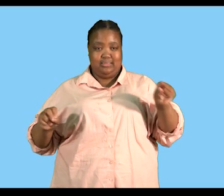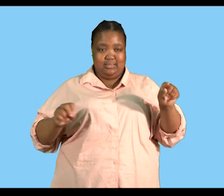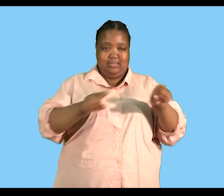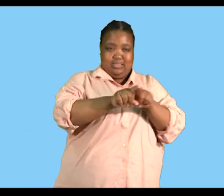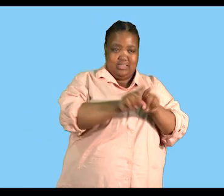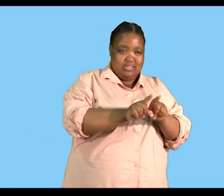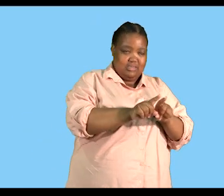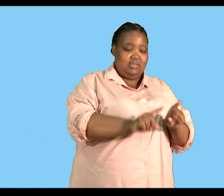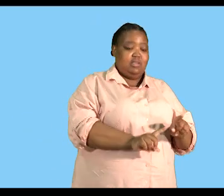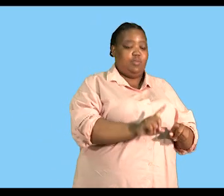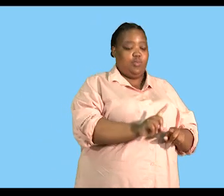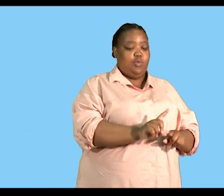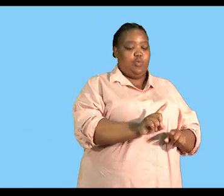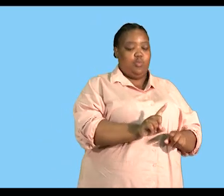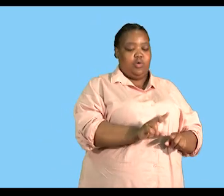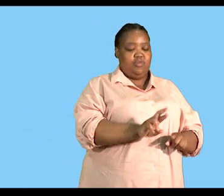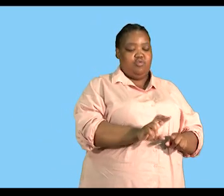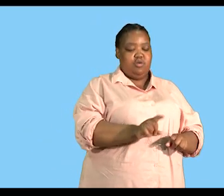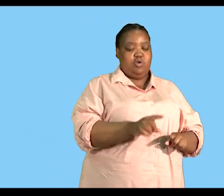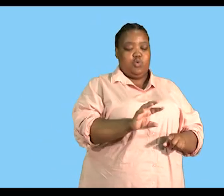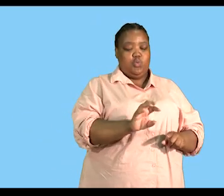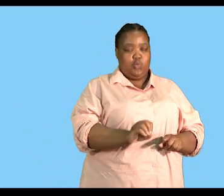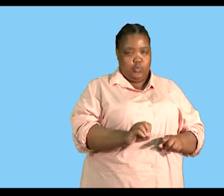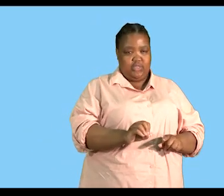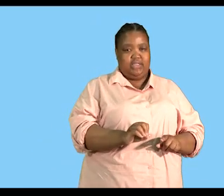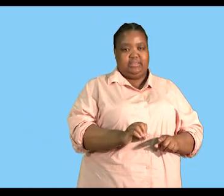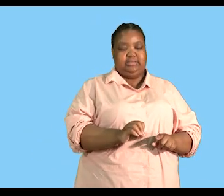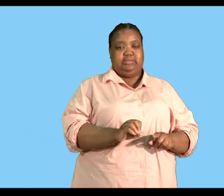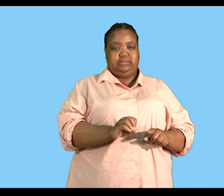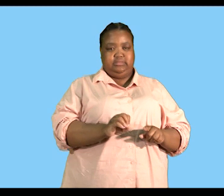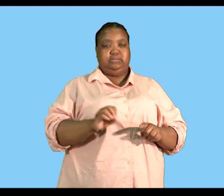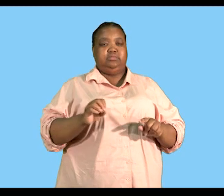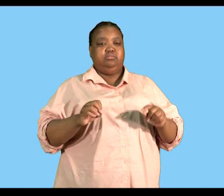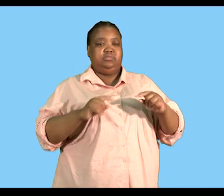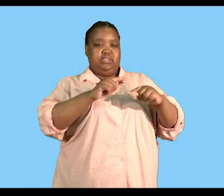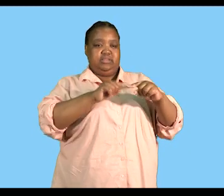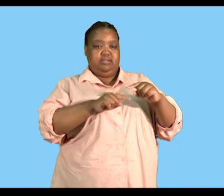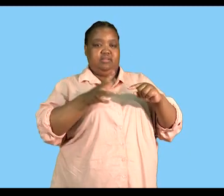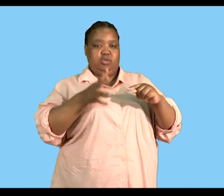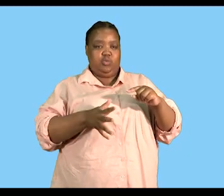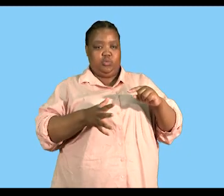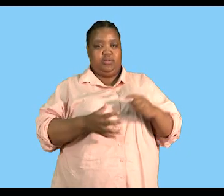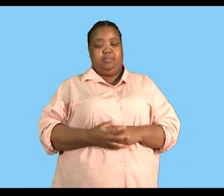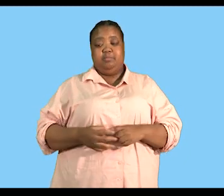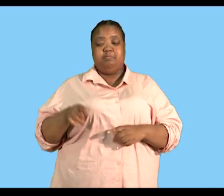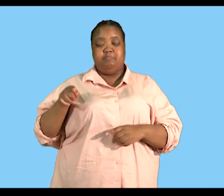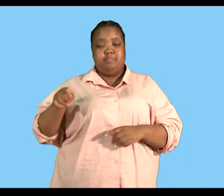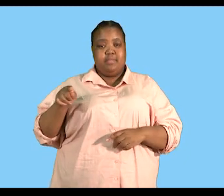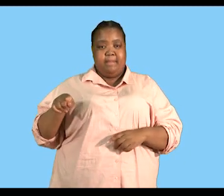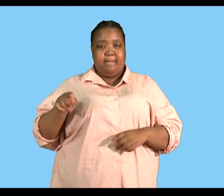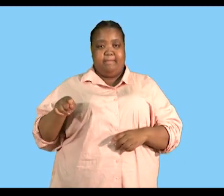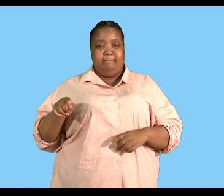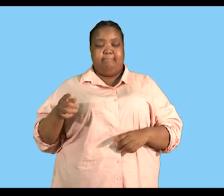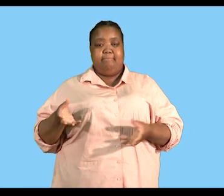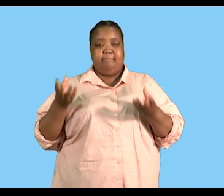Then 120 will divide 120, and then on this side you will have,